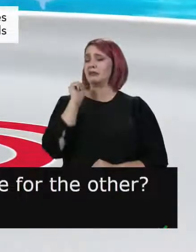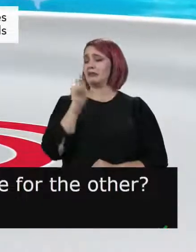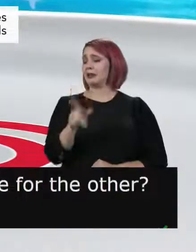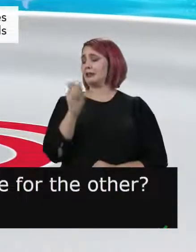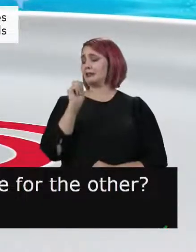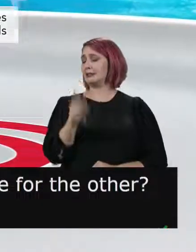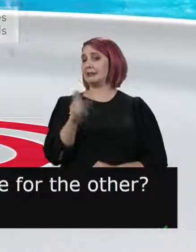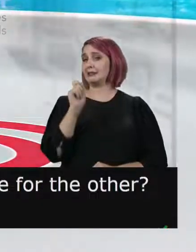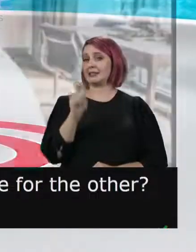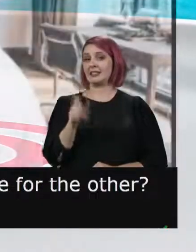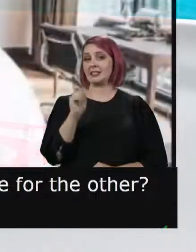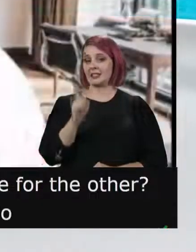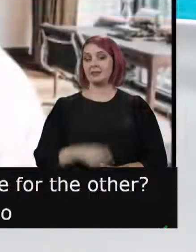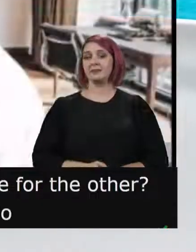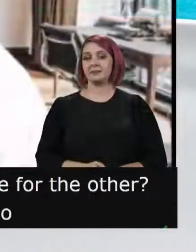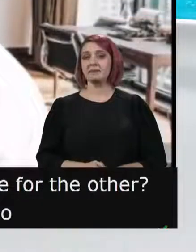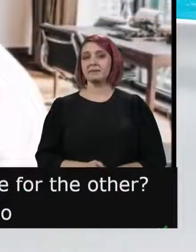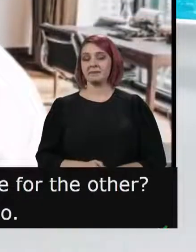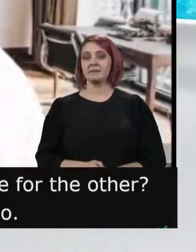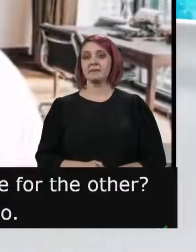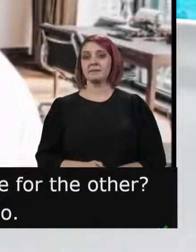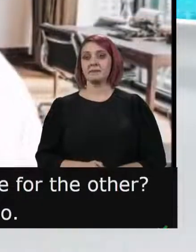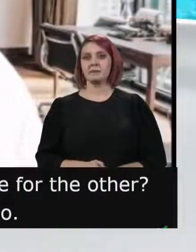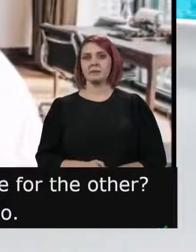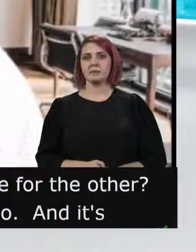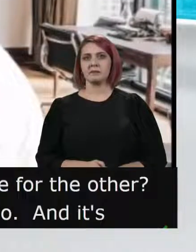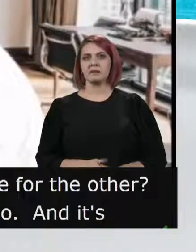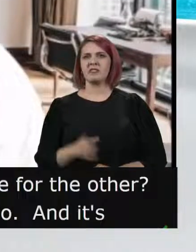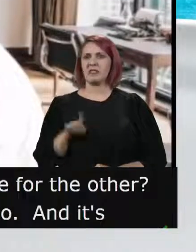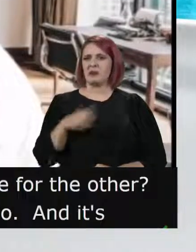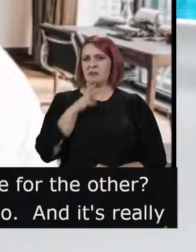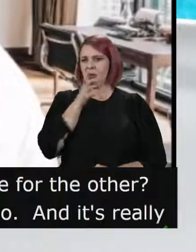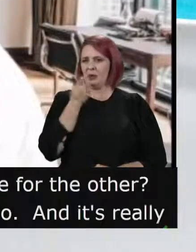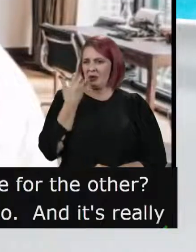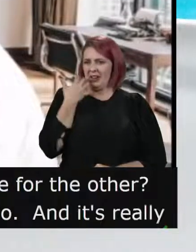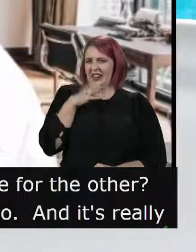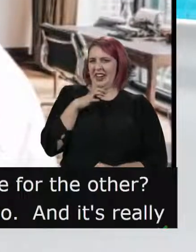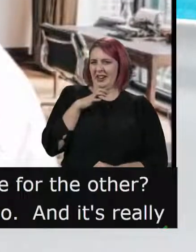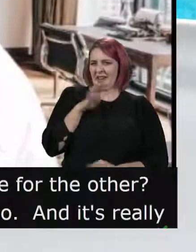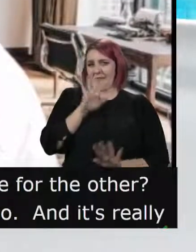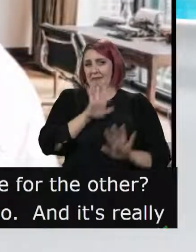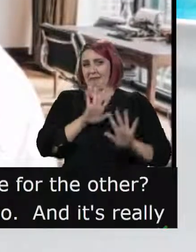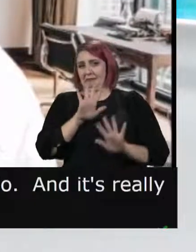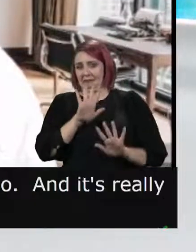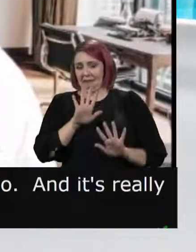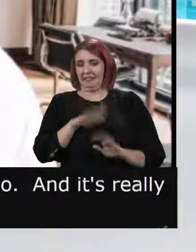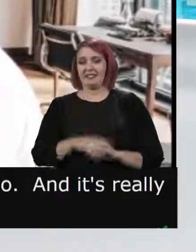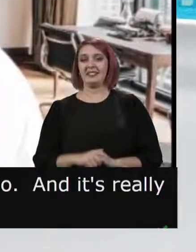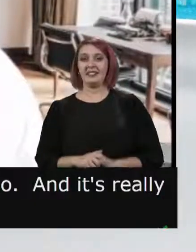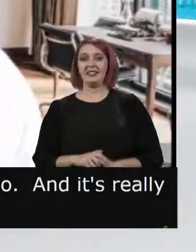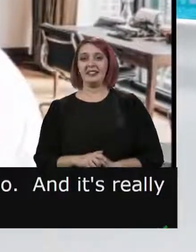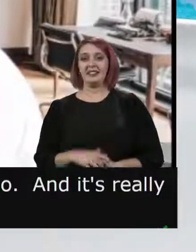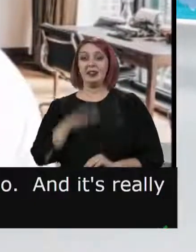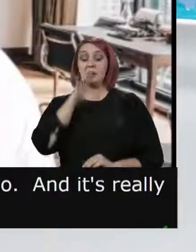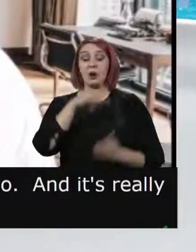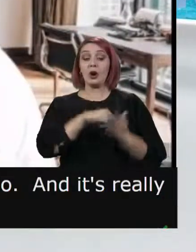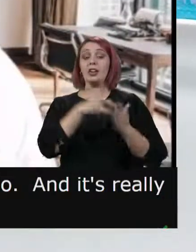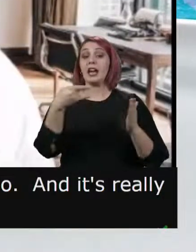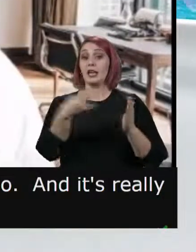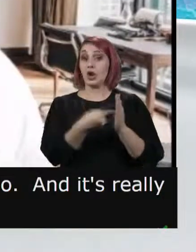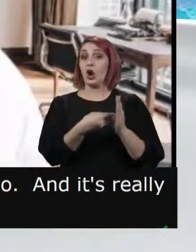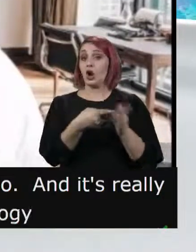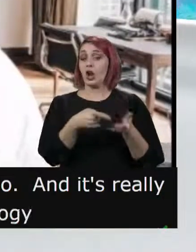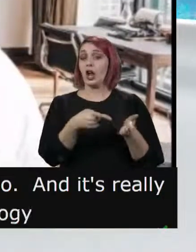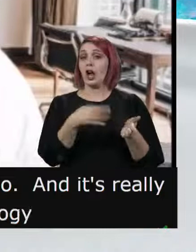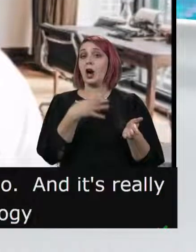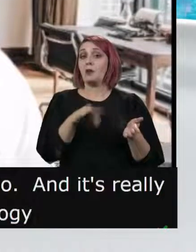it's really weird, odd, because it's quite possible for technology to be both. So we've